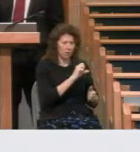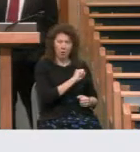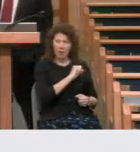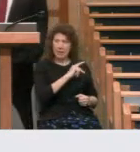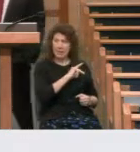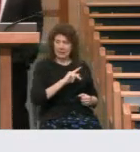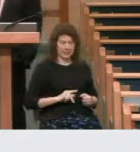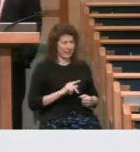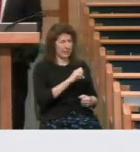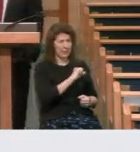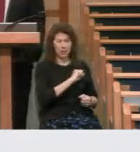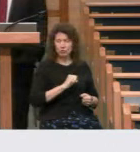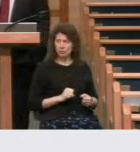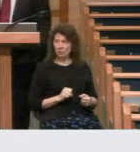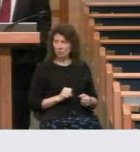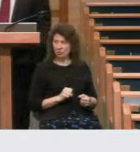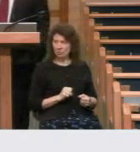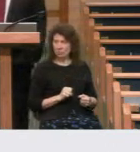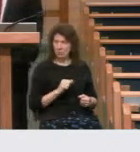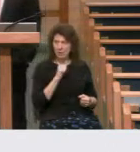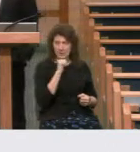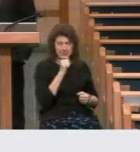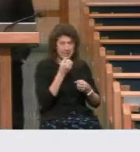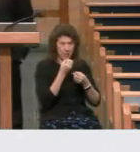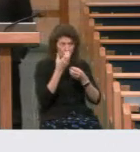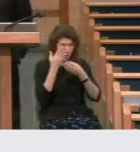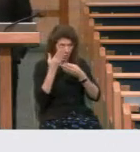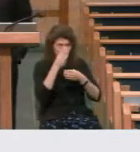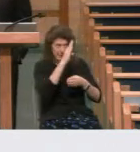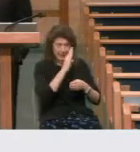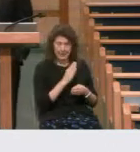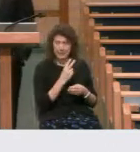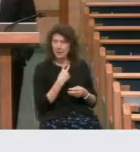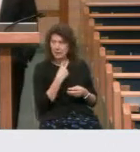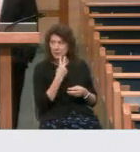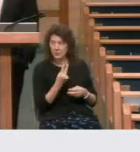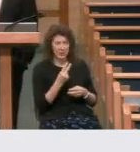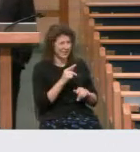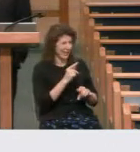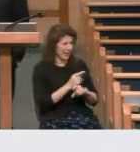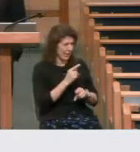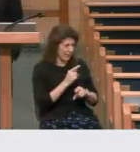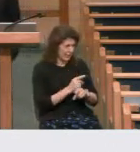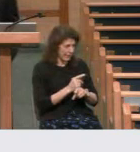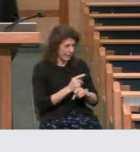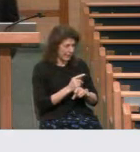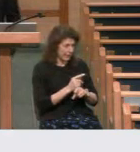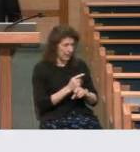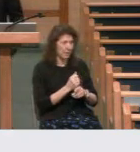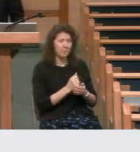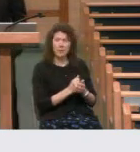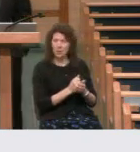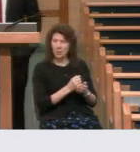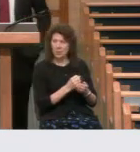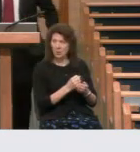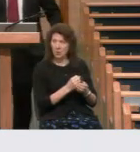Saul didn't obey God's voice and kept back some of the spoils. Yes, sir. Exactly. So,